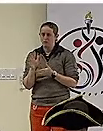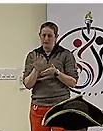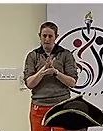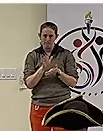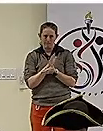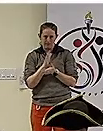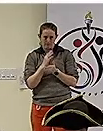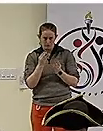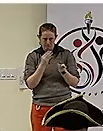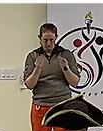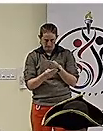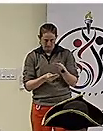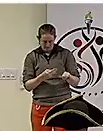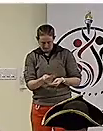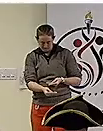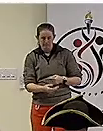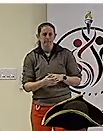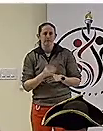right, so